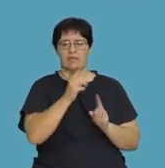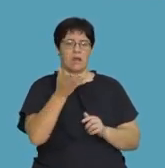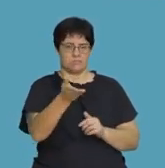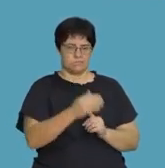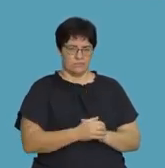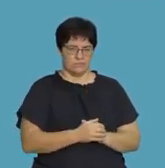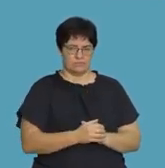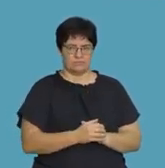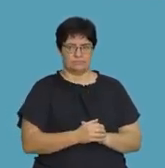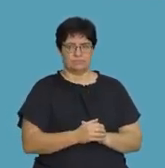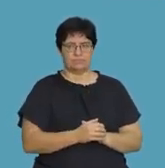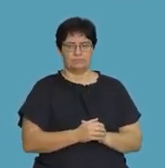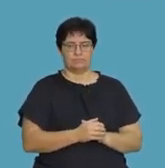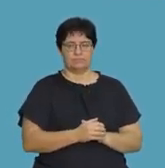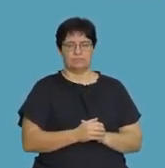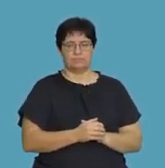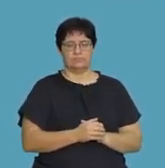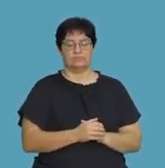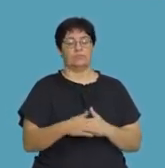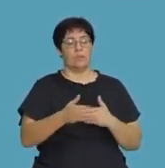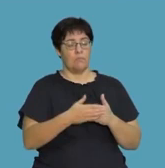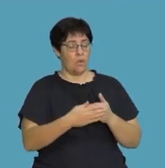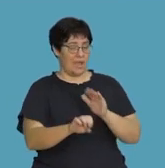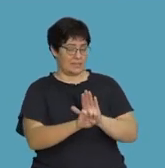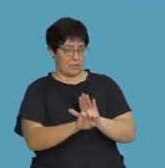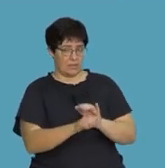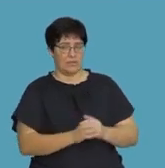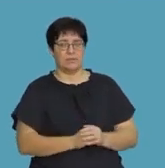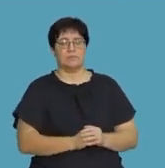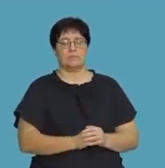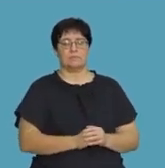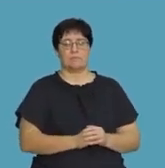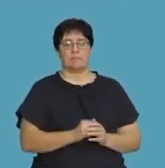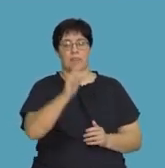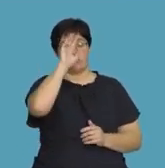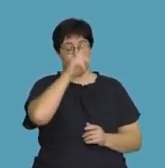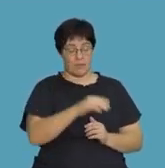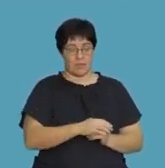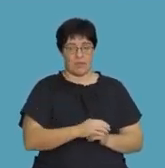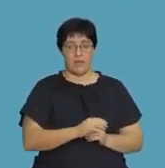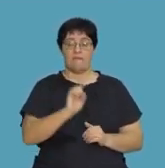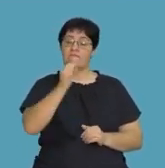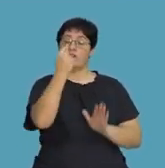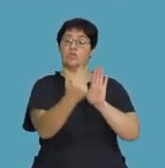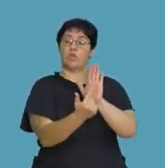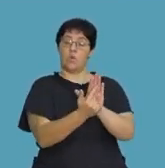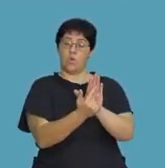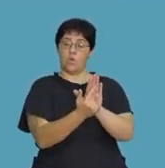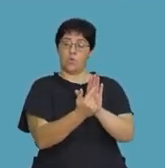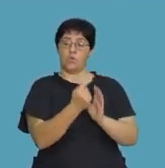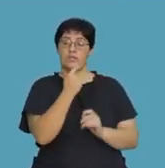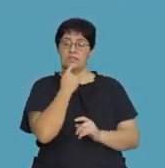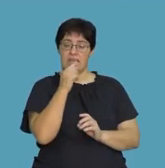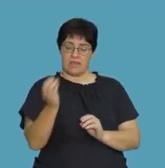And that's where your answer will then come from. Another one will be, remember the first law